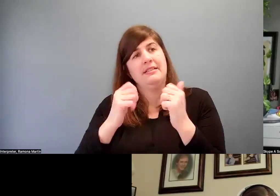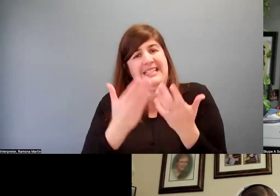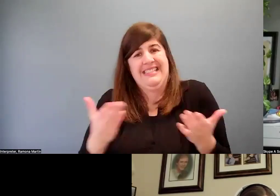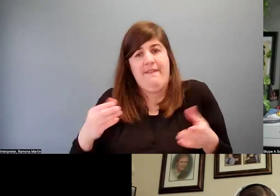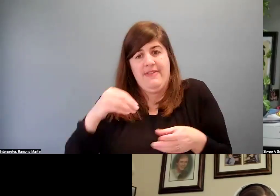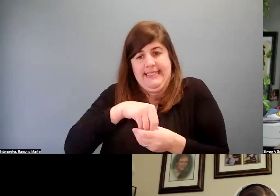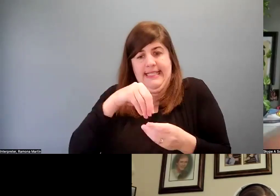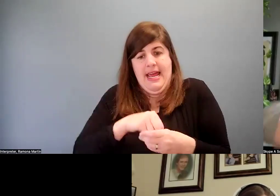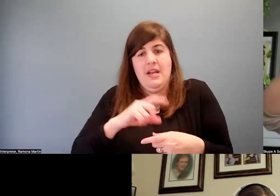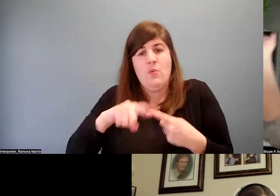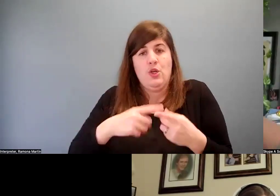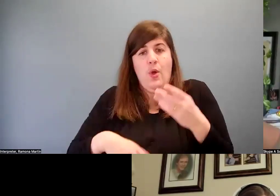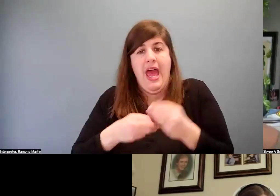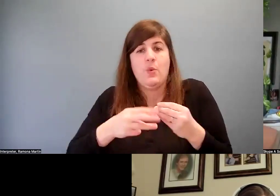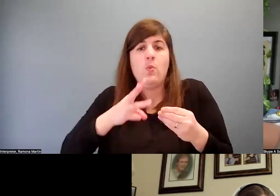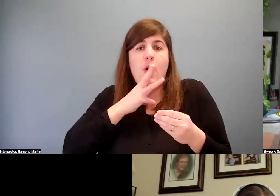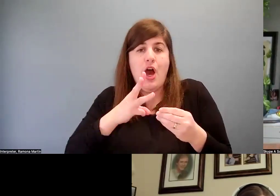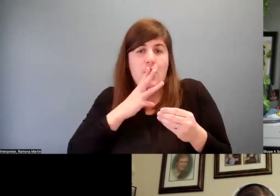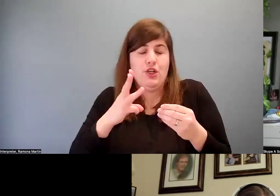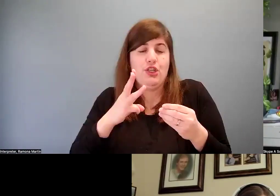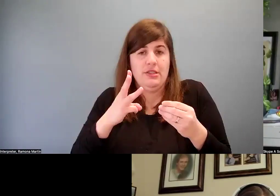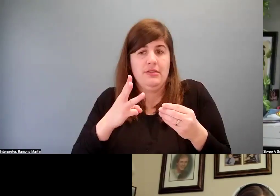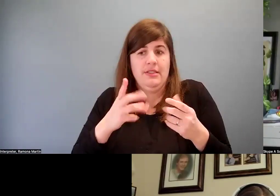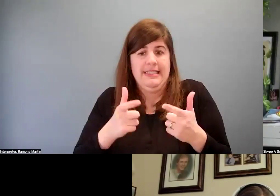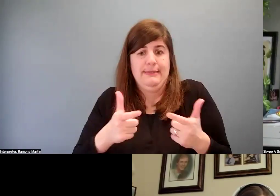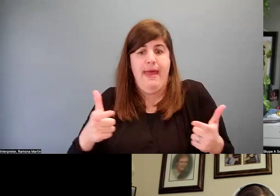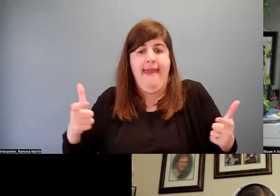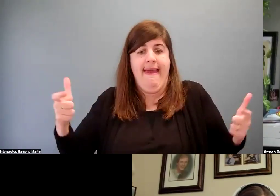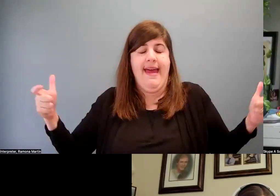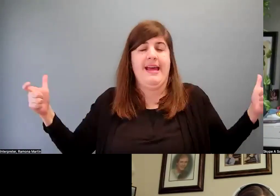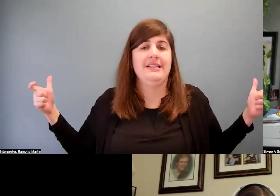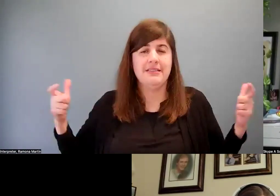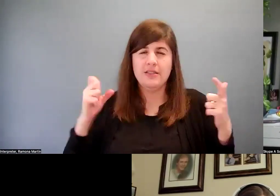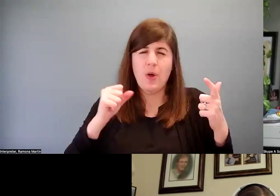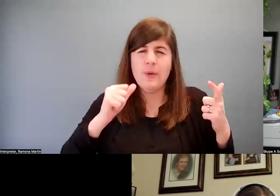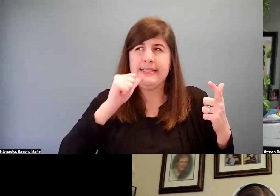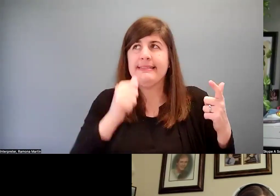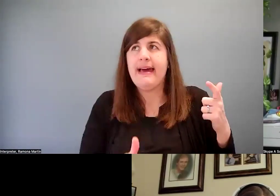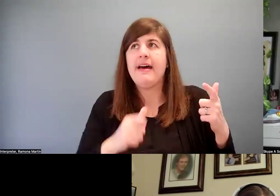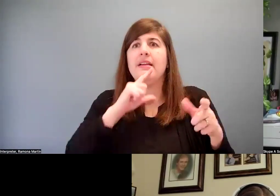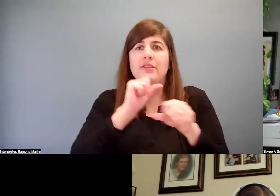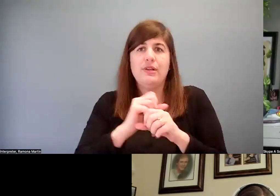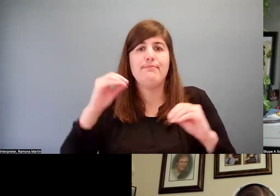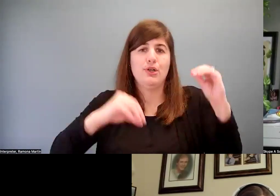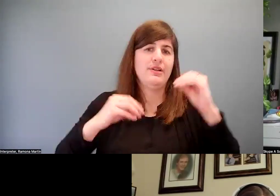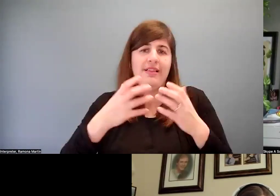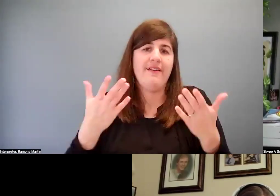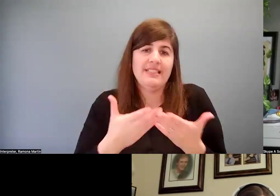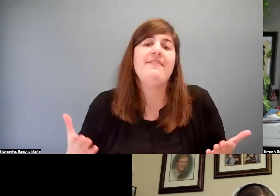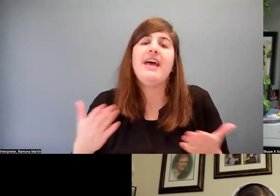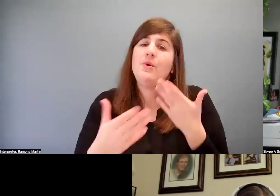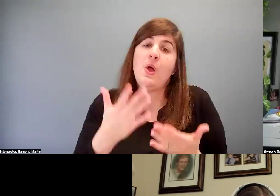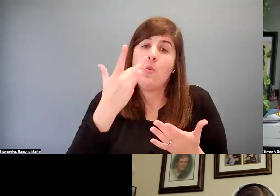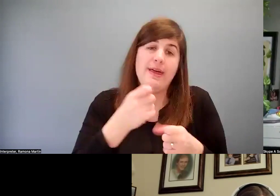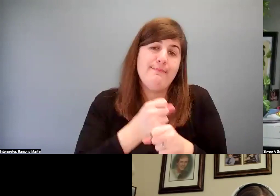inside, when you add water, it expands a lot. So you don't actually putting a lot of stuff into the goo. Anyway, long story short, why do they